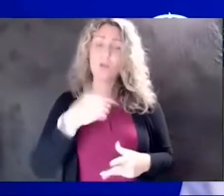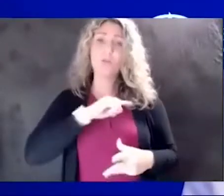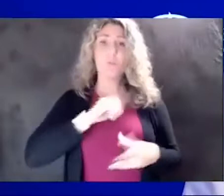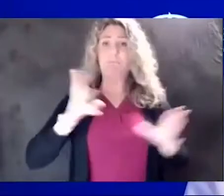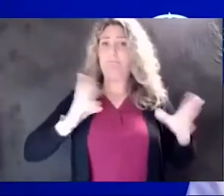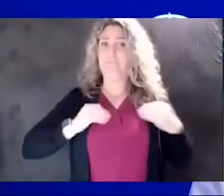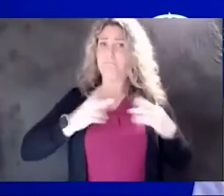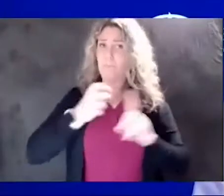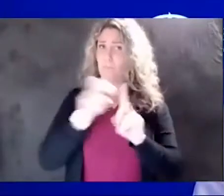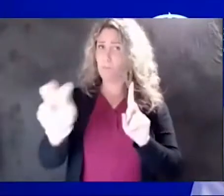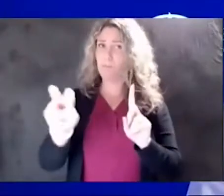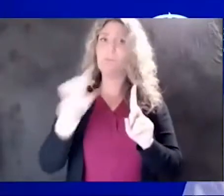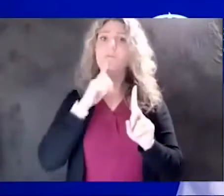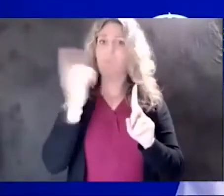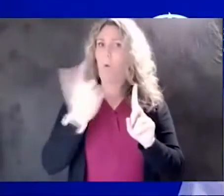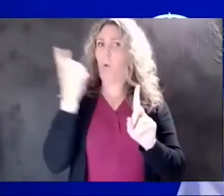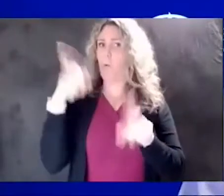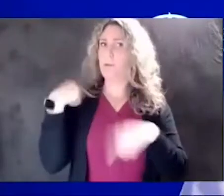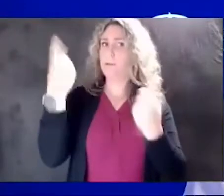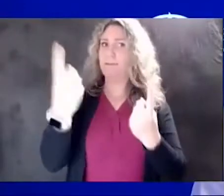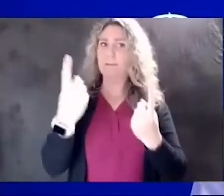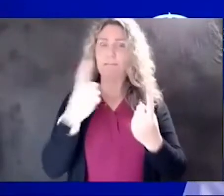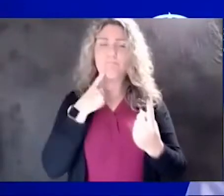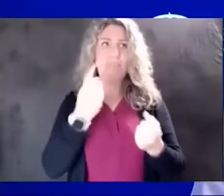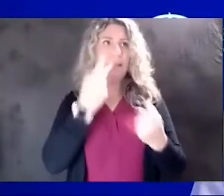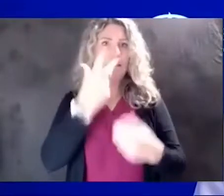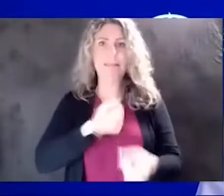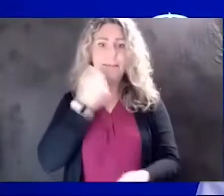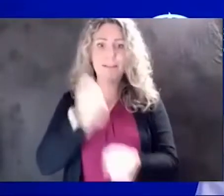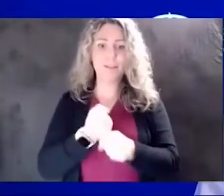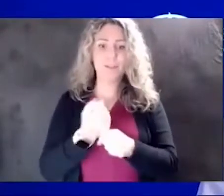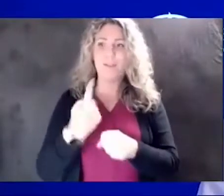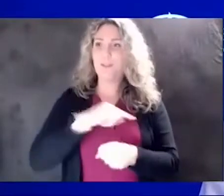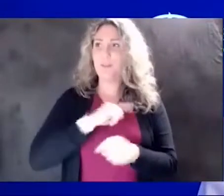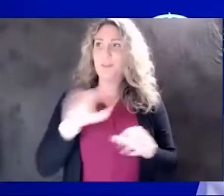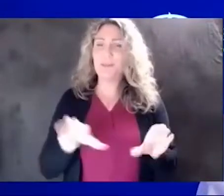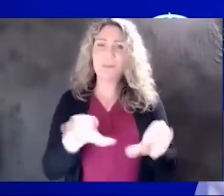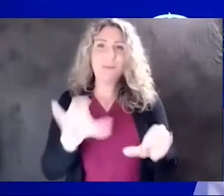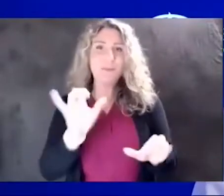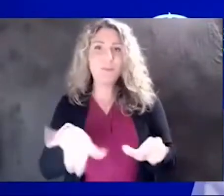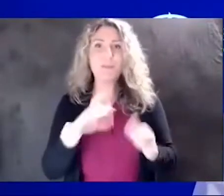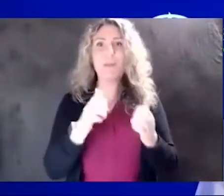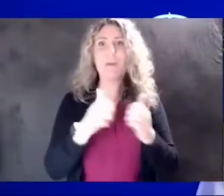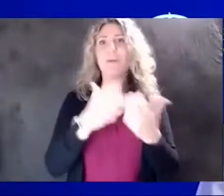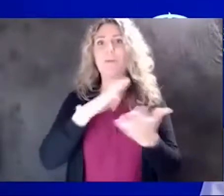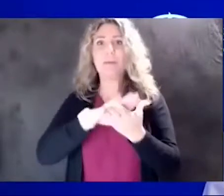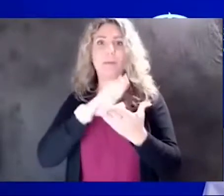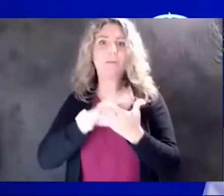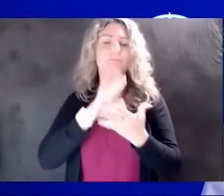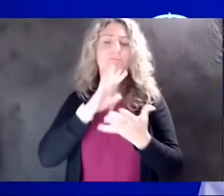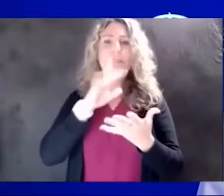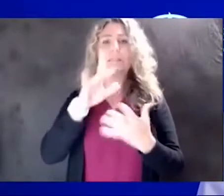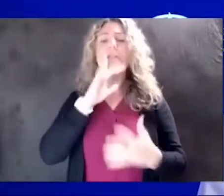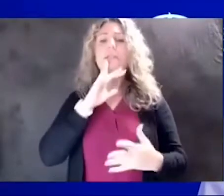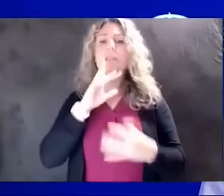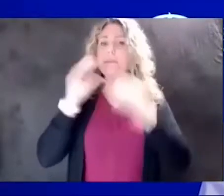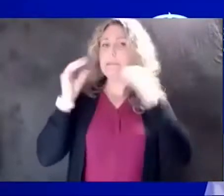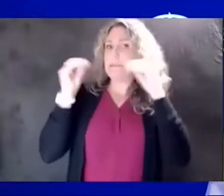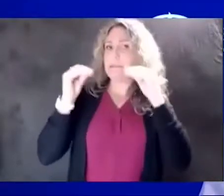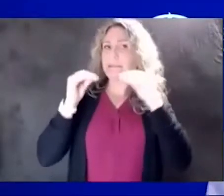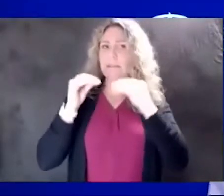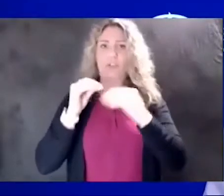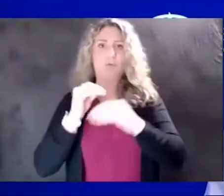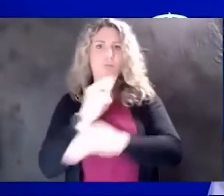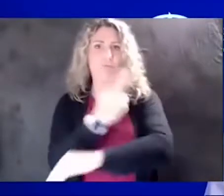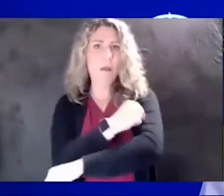transfers for years. I mean, that's just what we do. Being a big academic medical center, we do have areas that